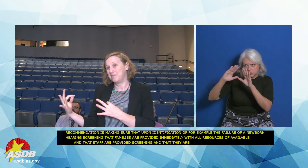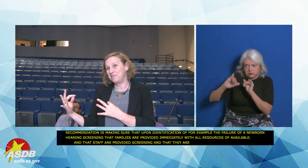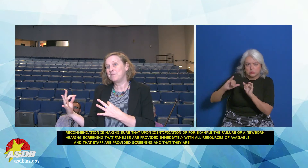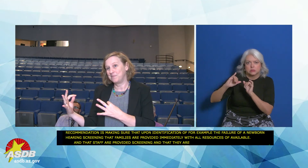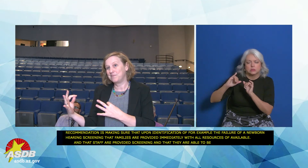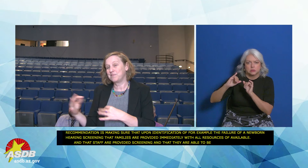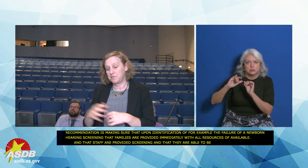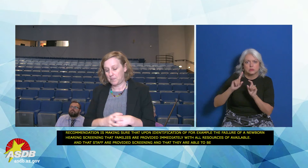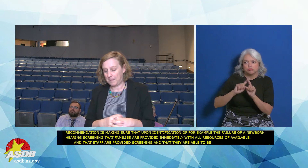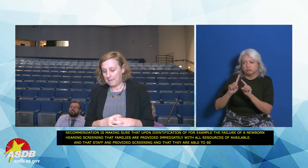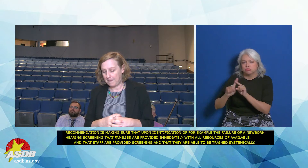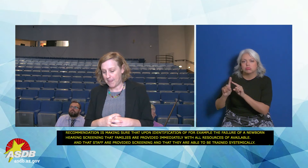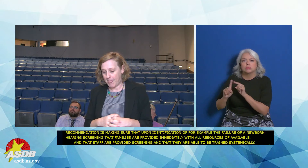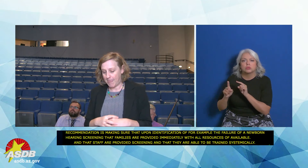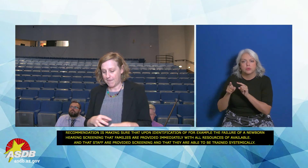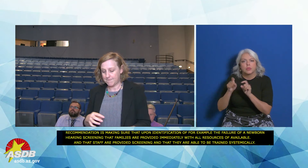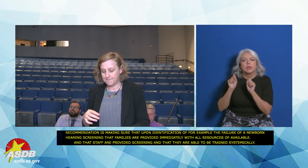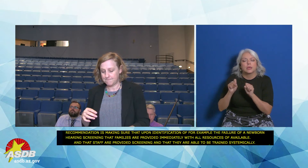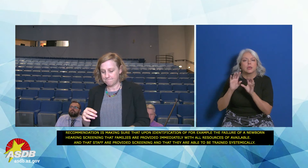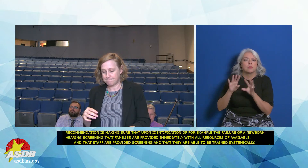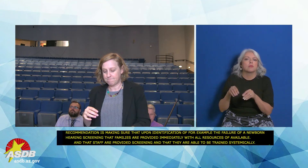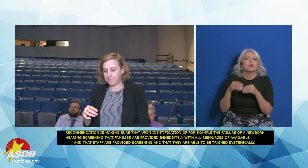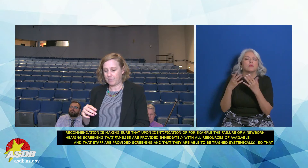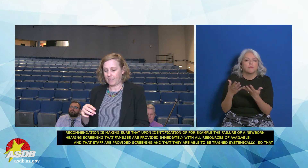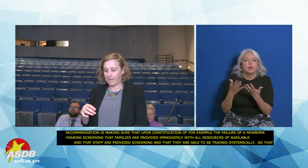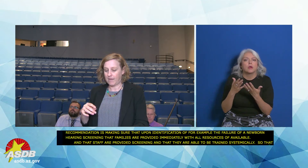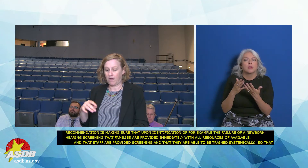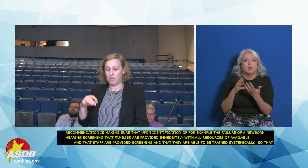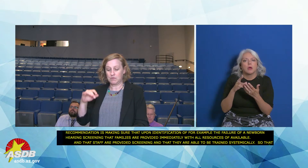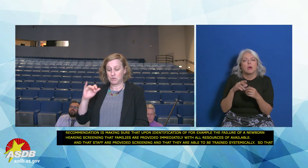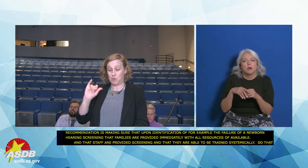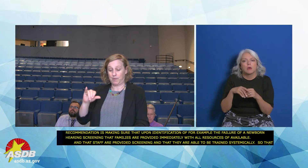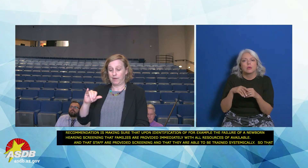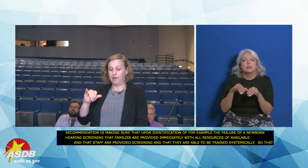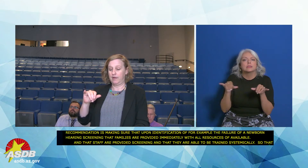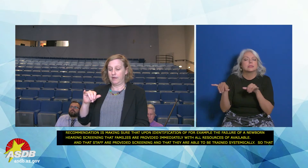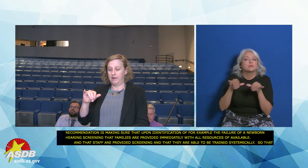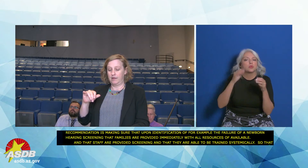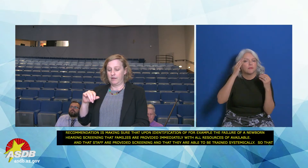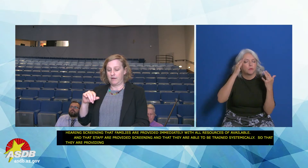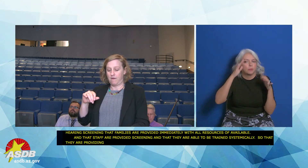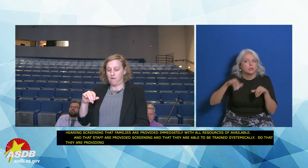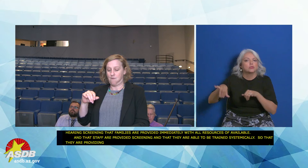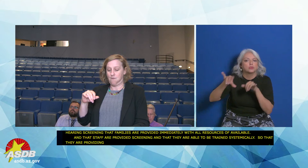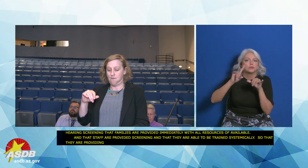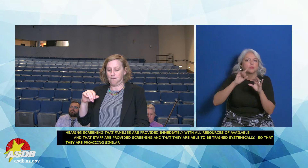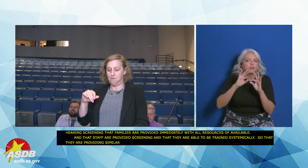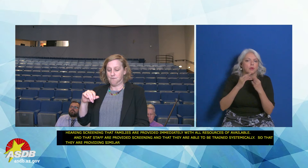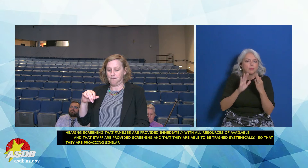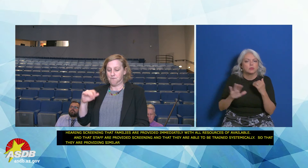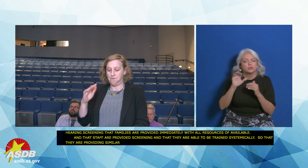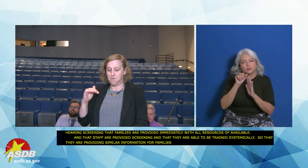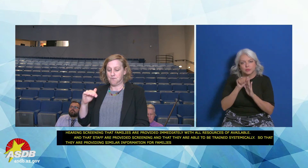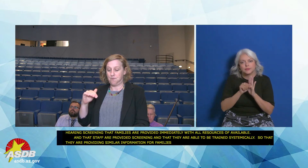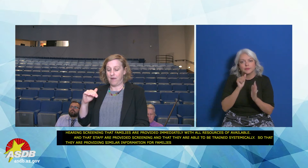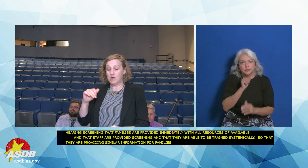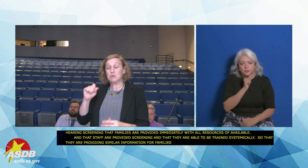systematically so that they're providing similar information for families across the state.